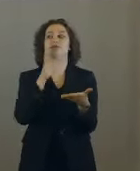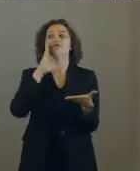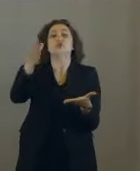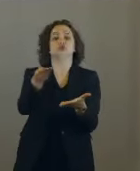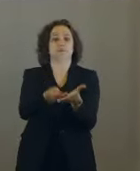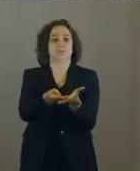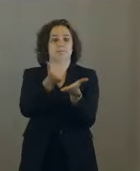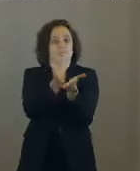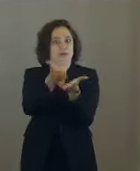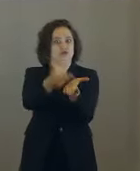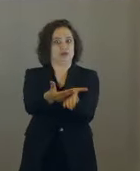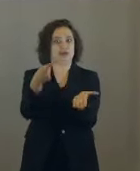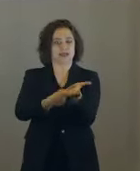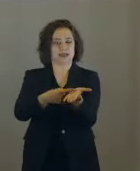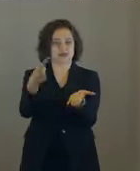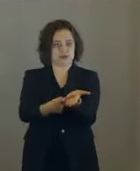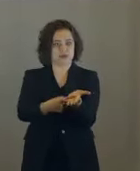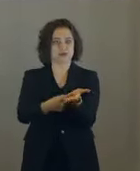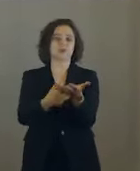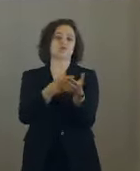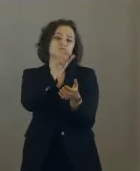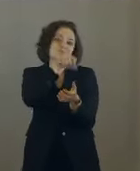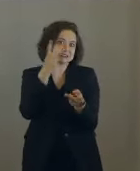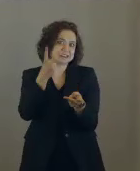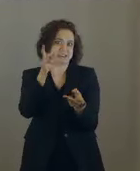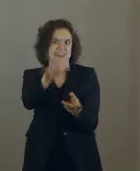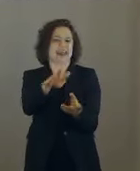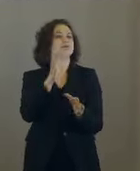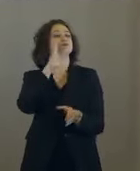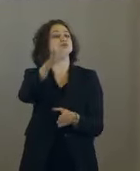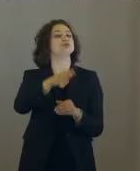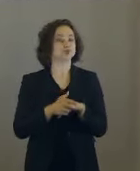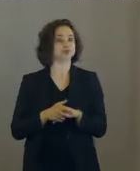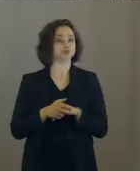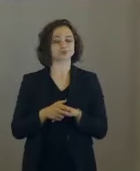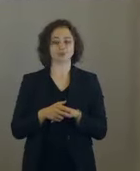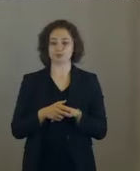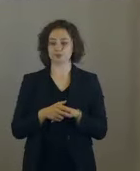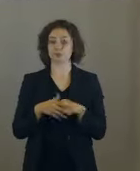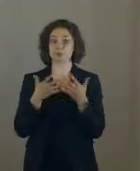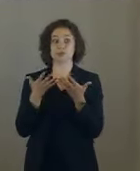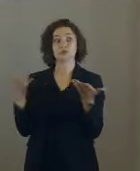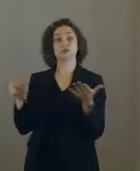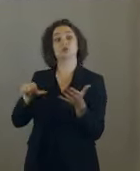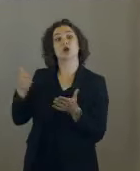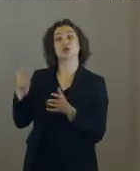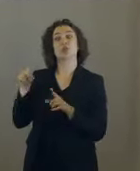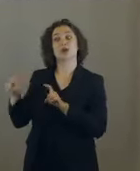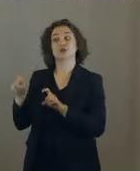discussions. And I would love to see the success of that in the future. With that, are there any other questions or comments? Commissioner